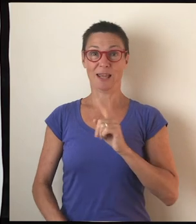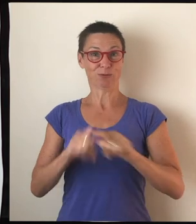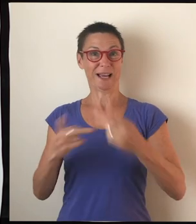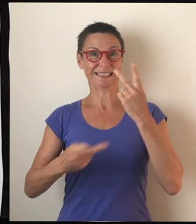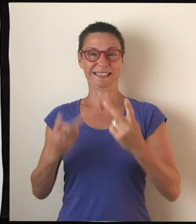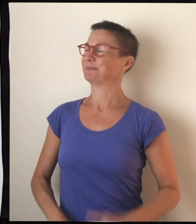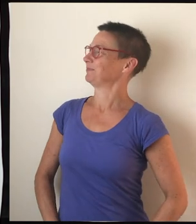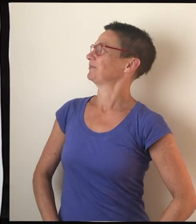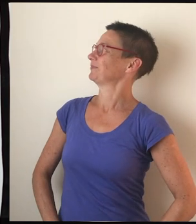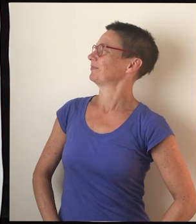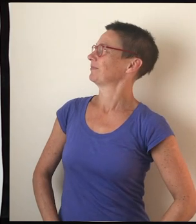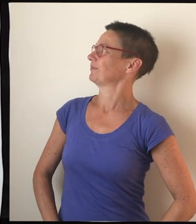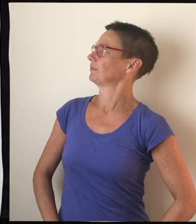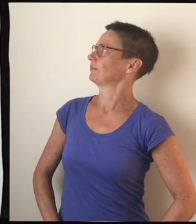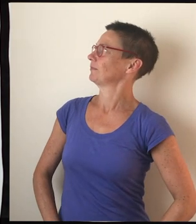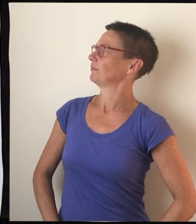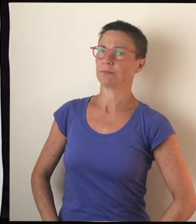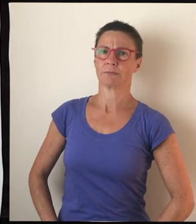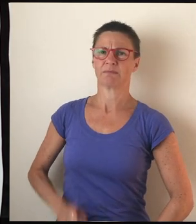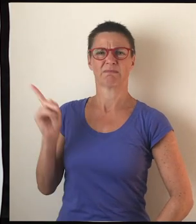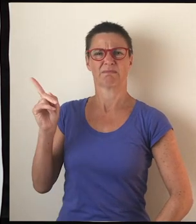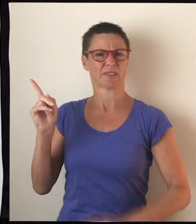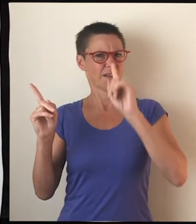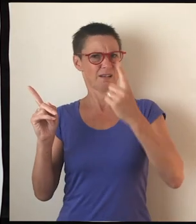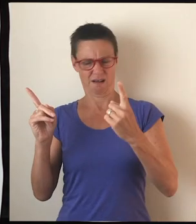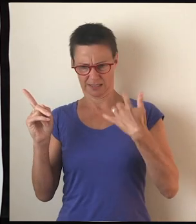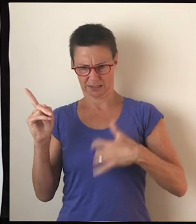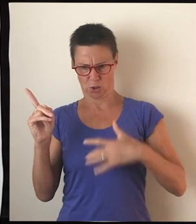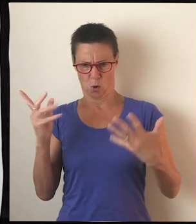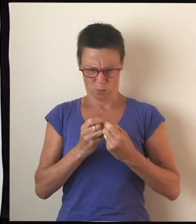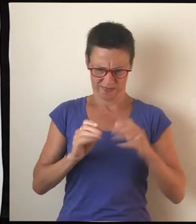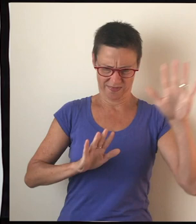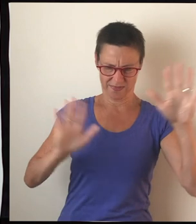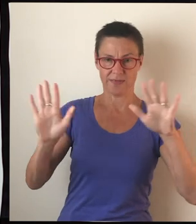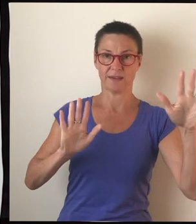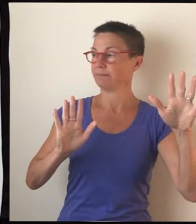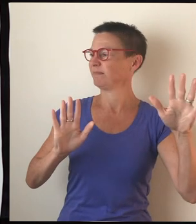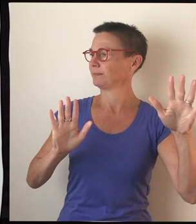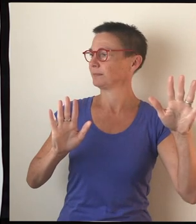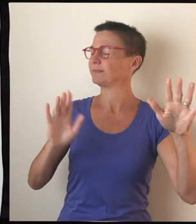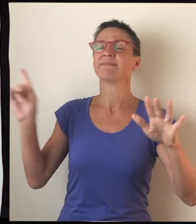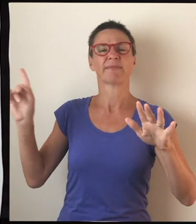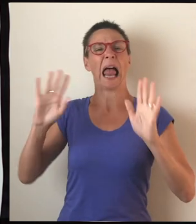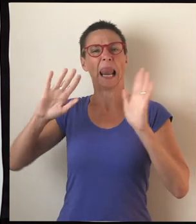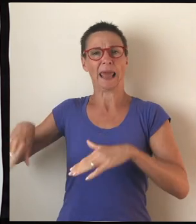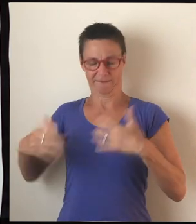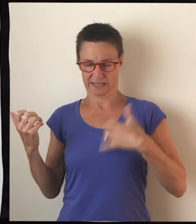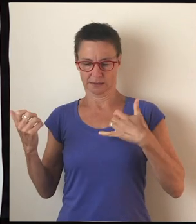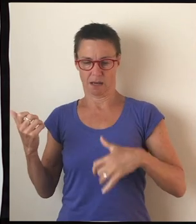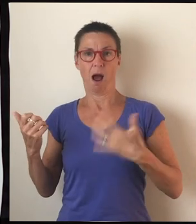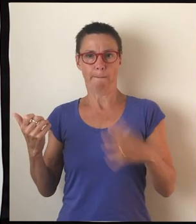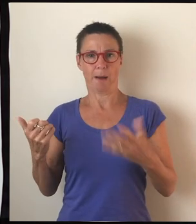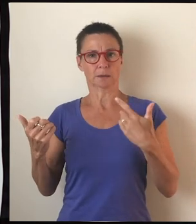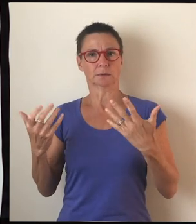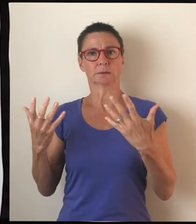together. Oh, hang on a sec. I can't play the guitar and do the actions. I know. We'll do this one a cappella, which